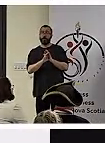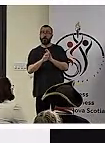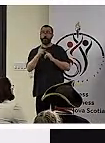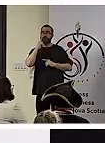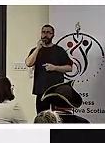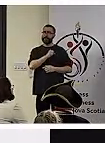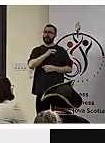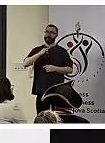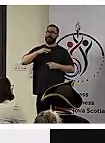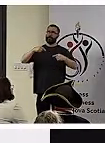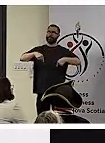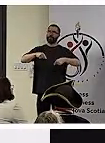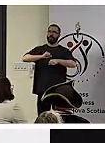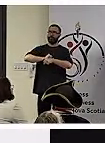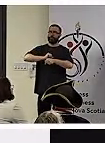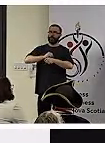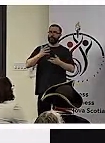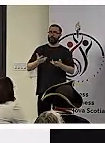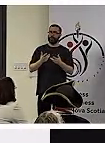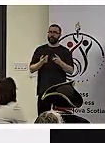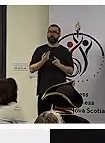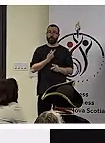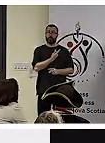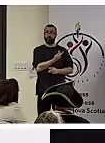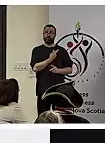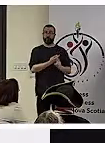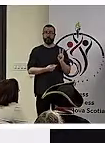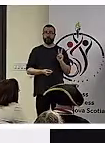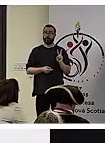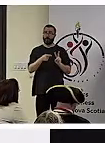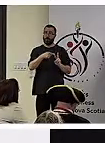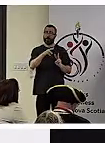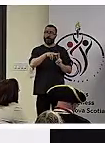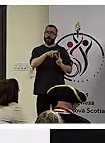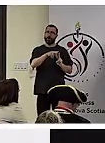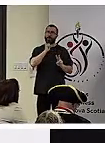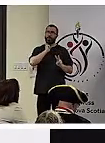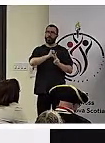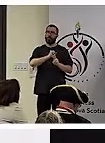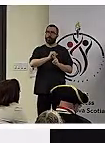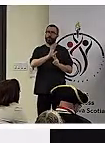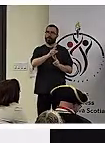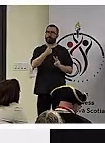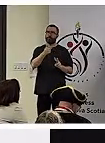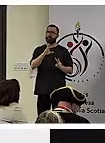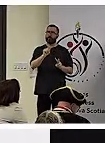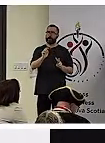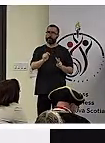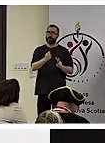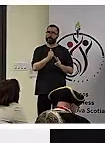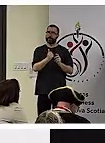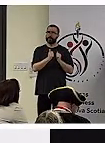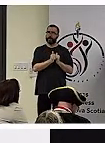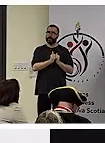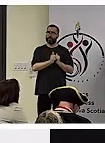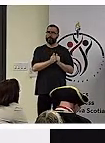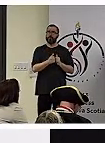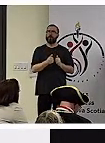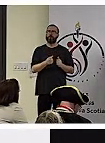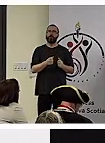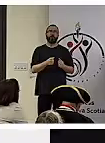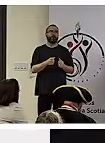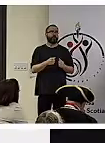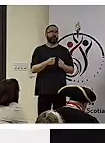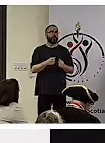here at Prescott and Club, me and her have worked on these 2 different grants together, and that is